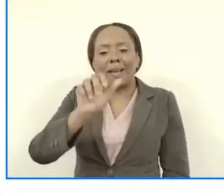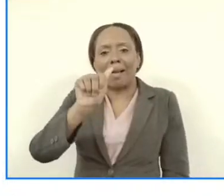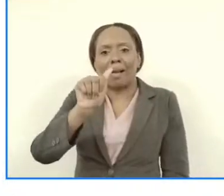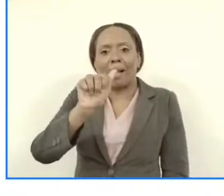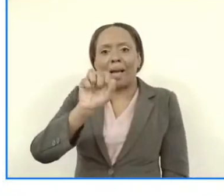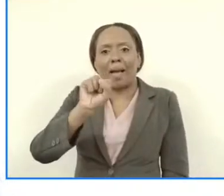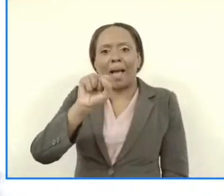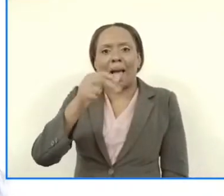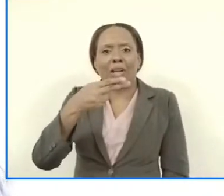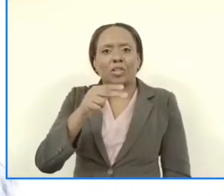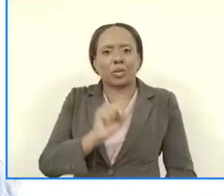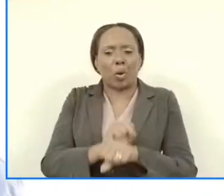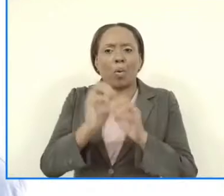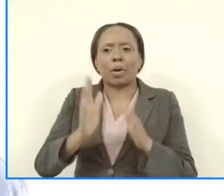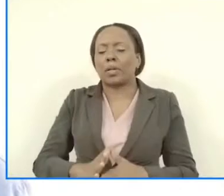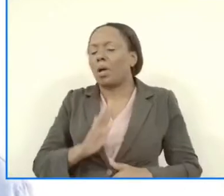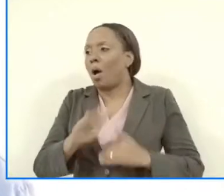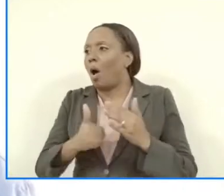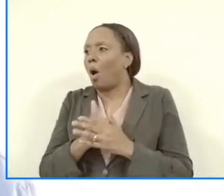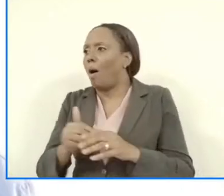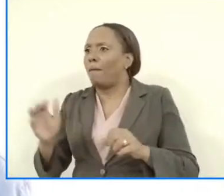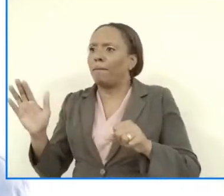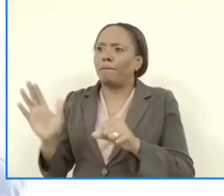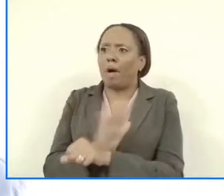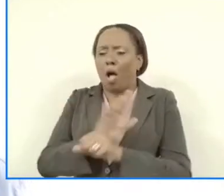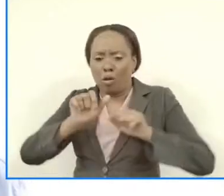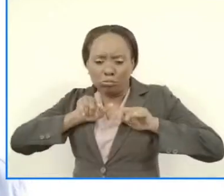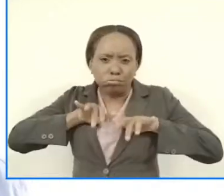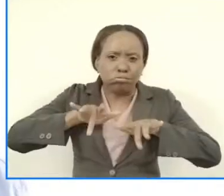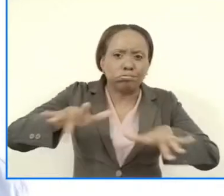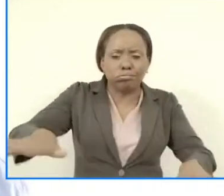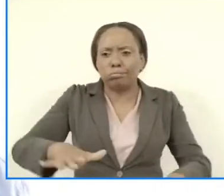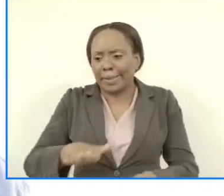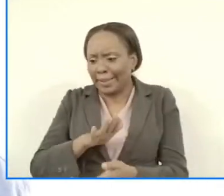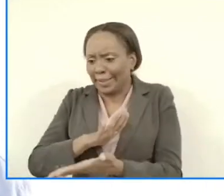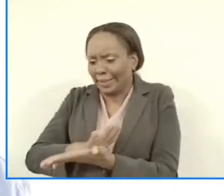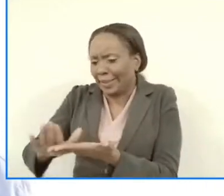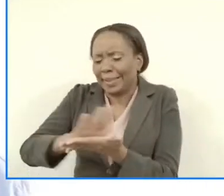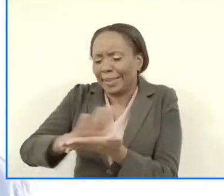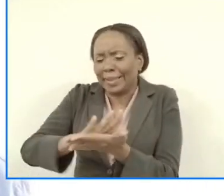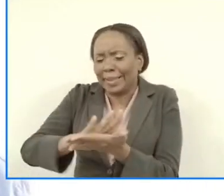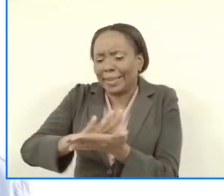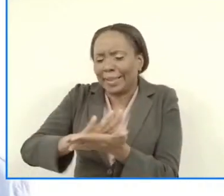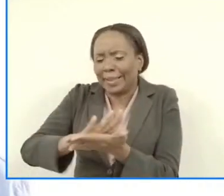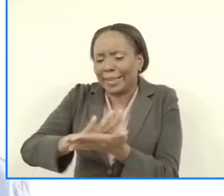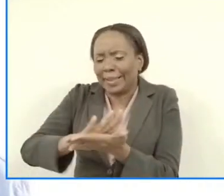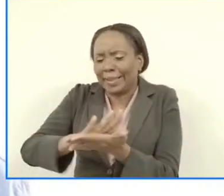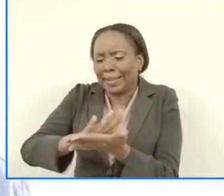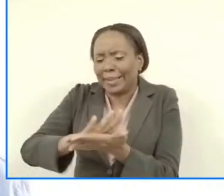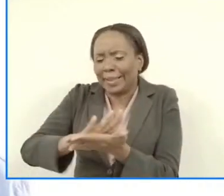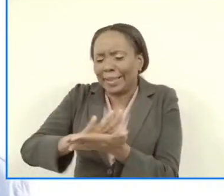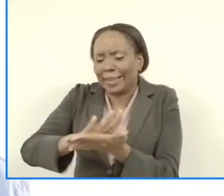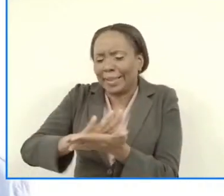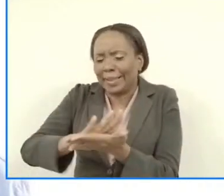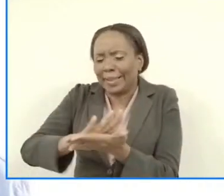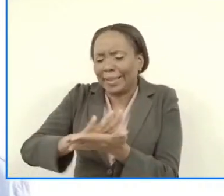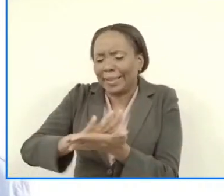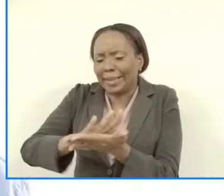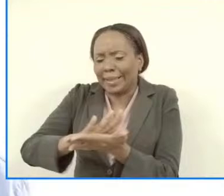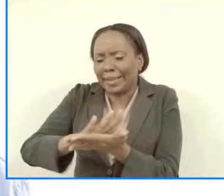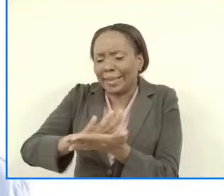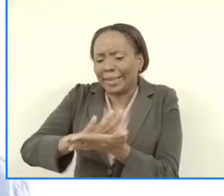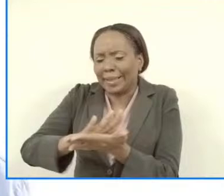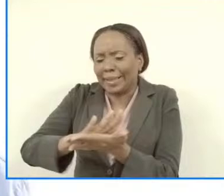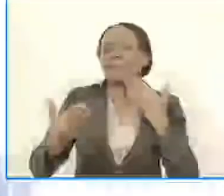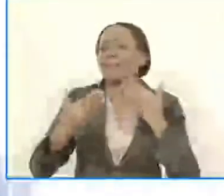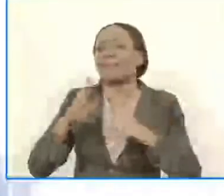eruption were out in full force, clearing drains, clearing the fronts of wells, clearing waterways. And also, I want to thank